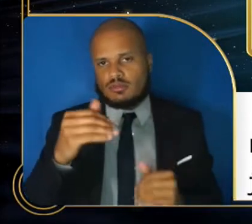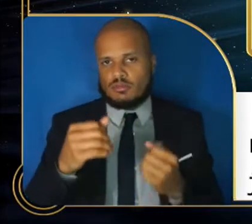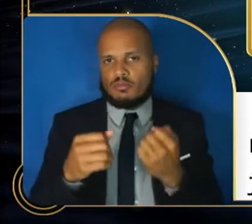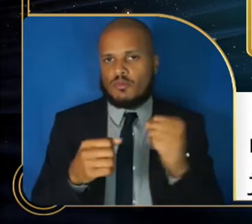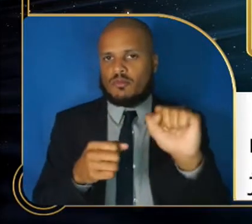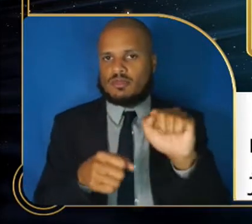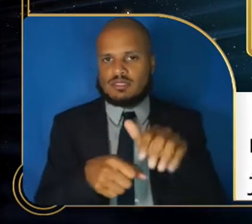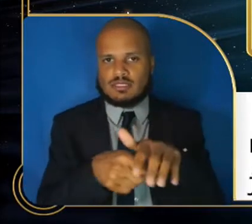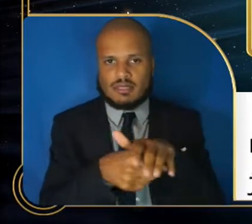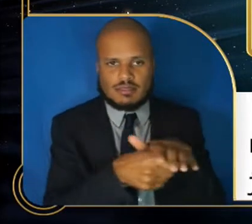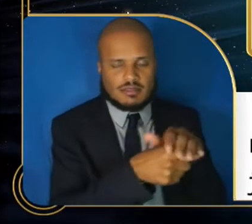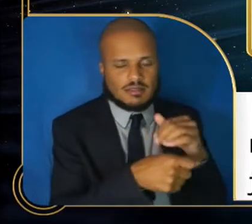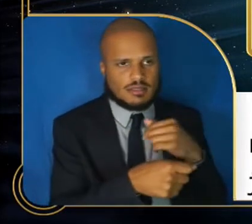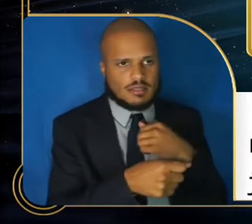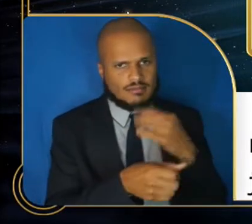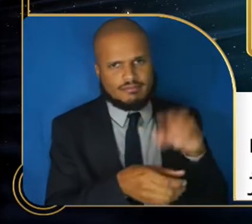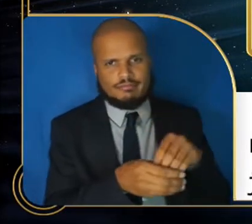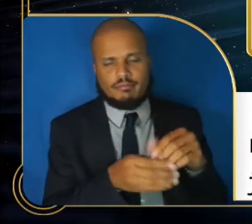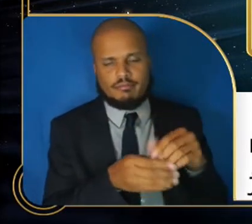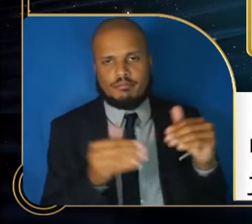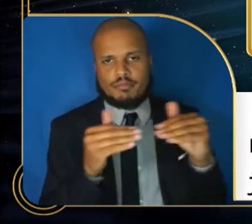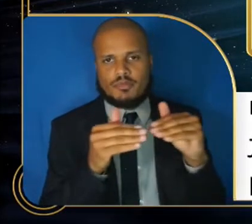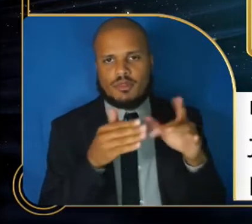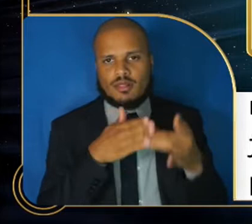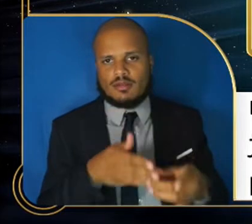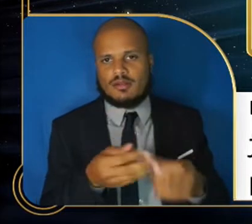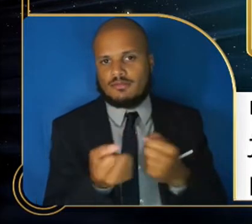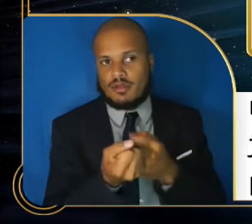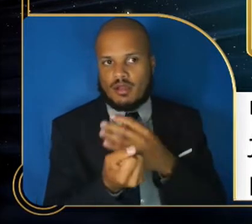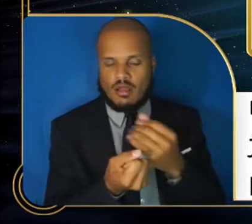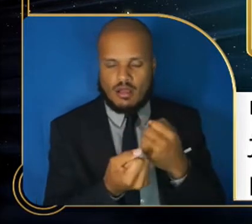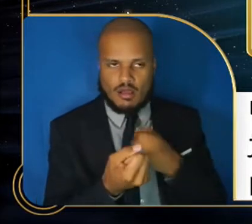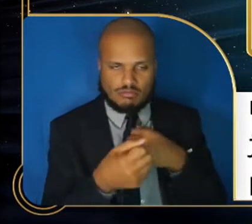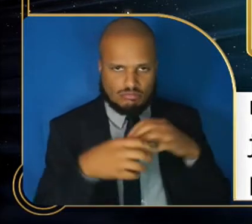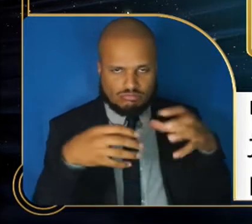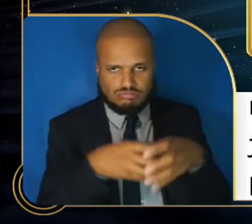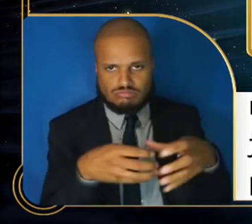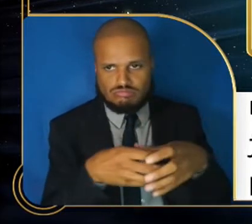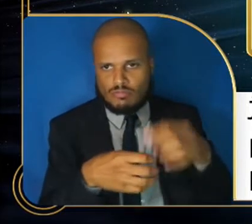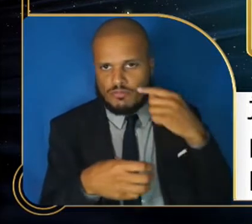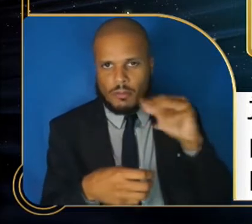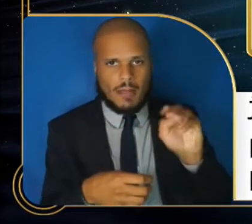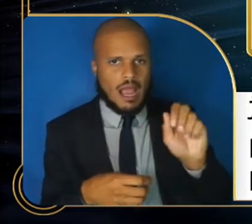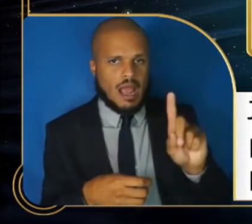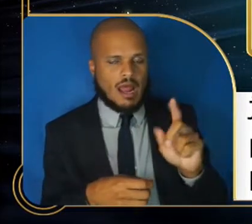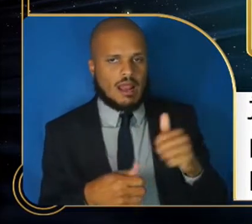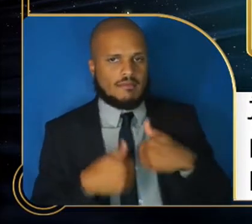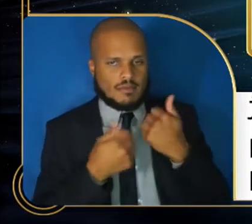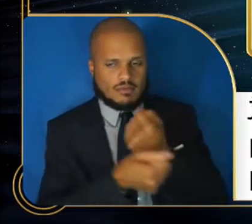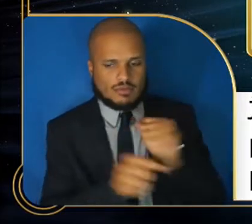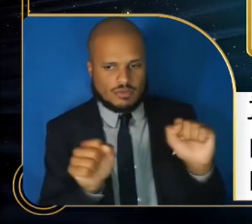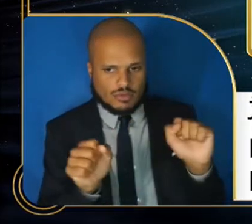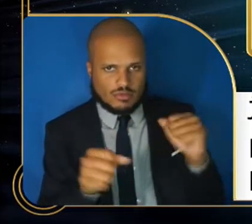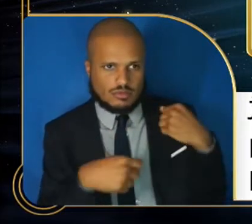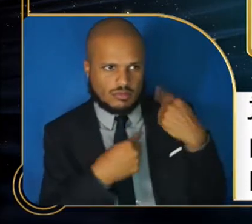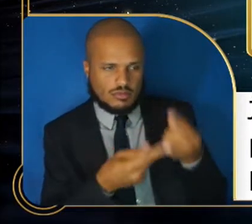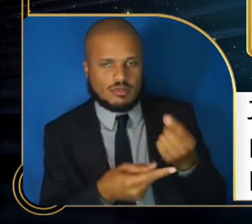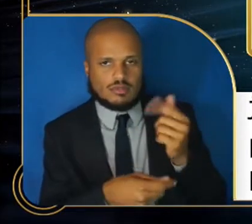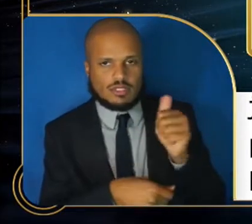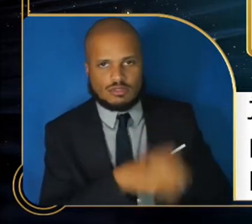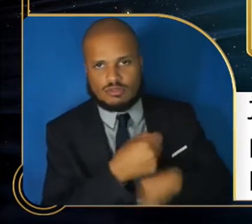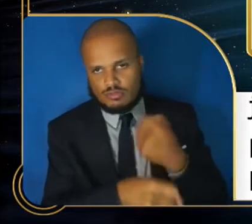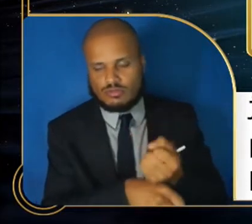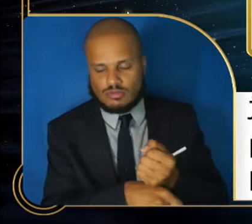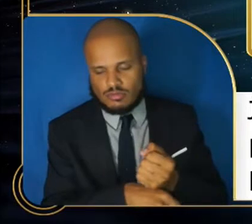in peer-led advocacy and organizing for mad liberation for over 10 years, and more formally in my role as the founding director of